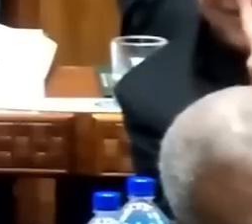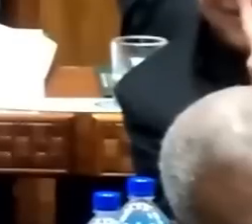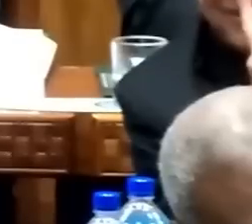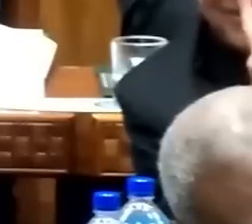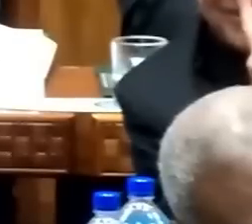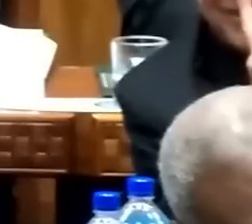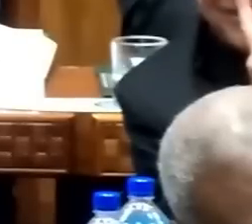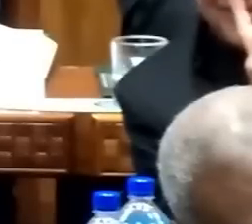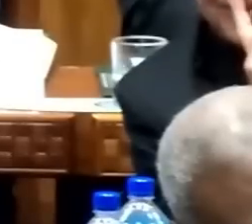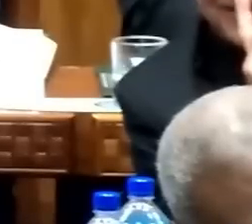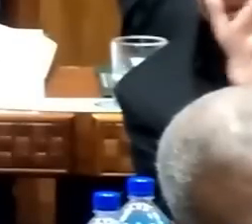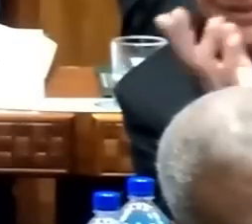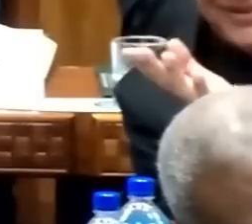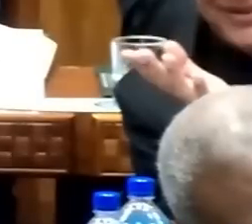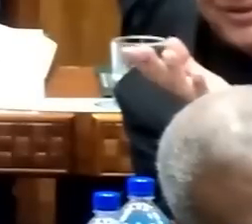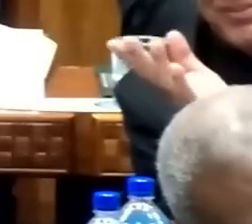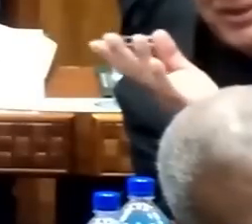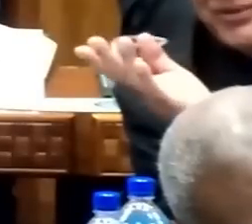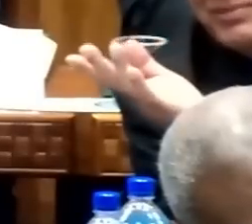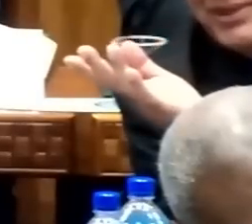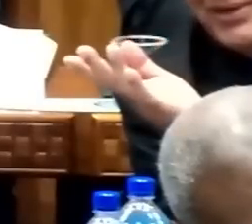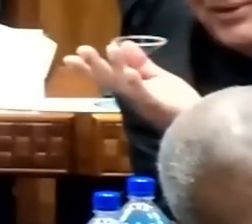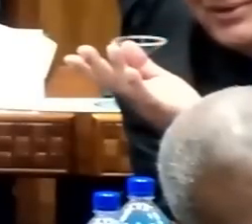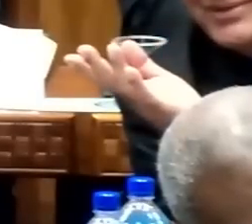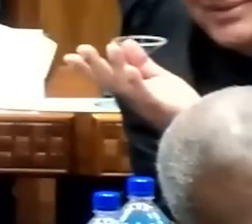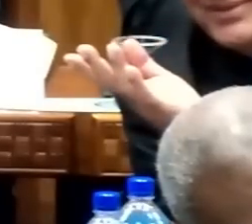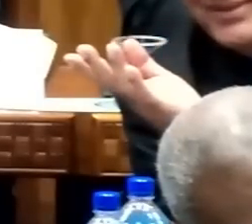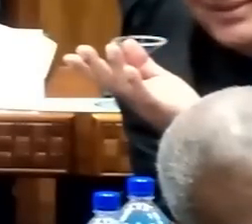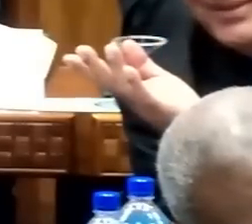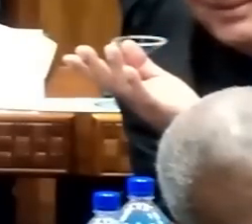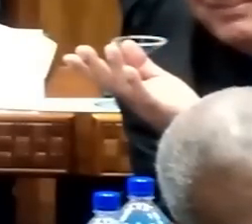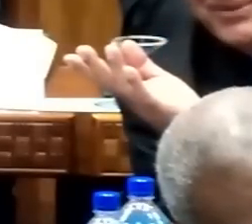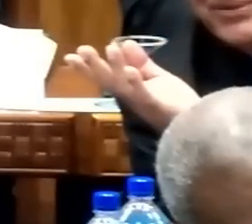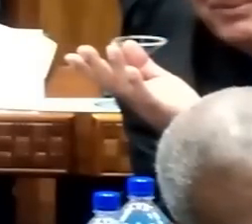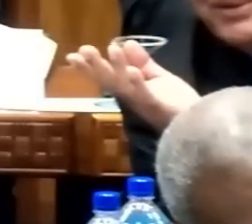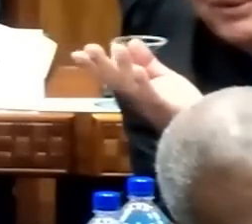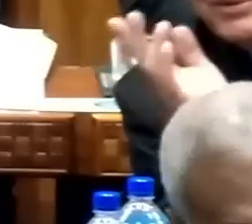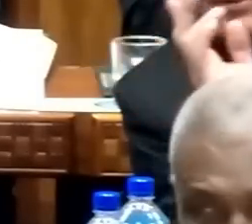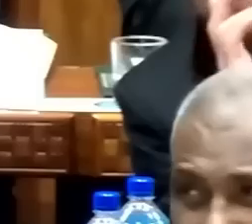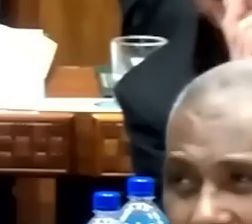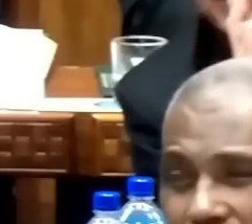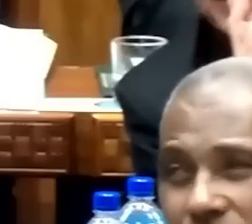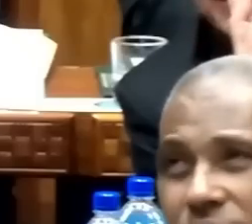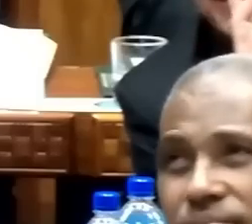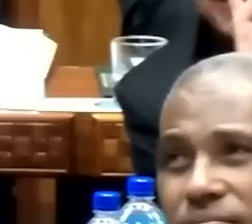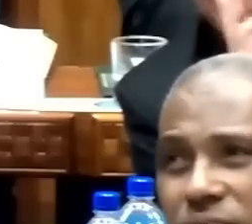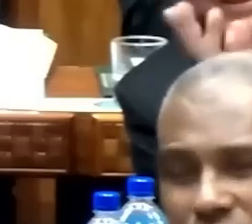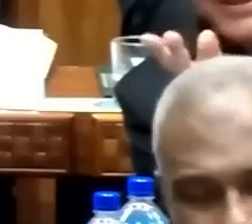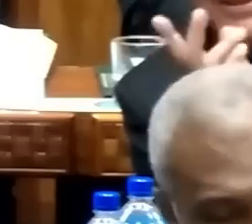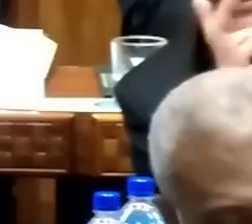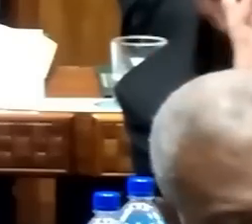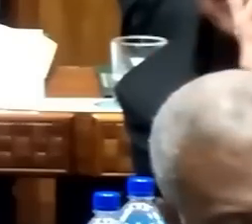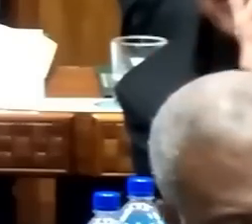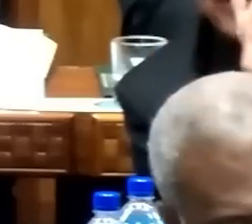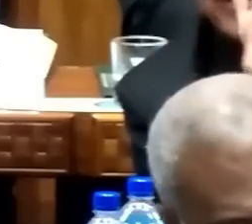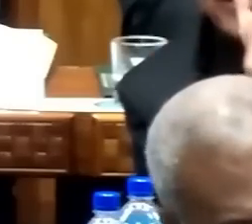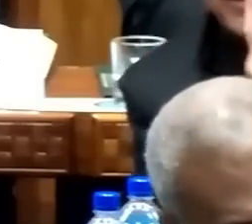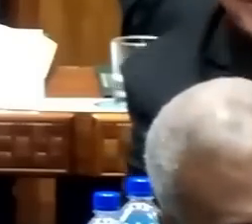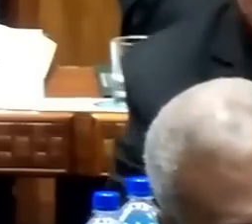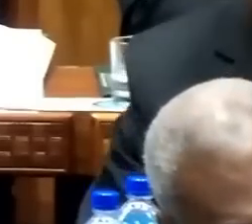Council did not manage to negotiate anything, nor any pay rise or any of the conditions that was deteriorated.